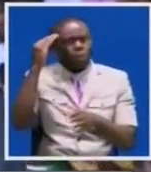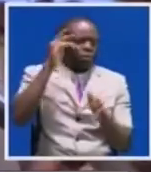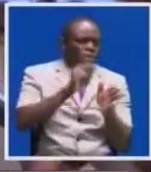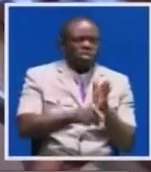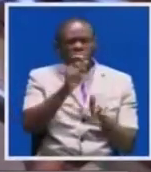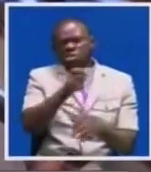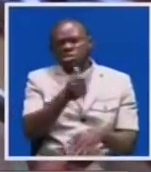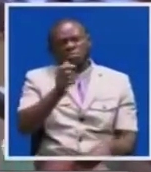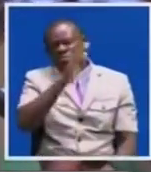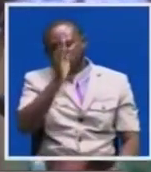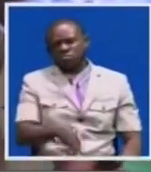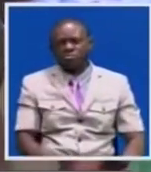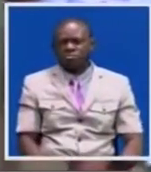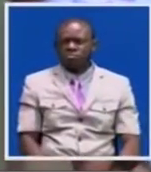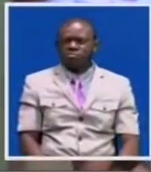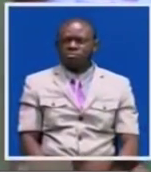Zambia.